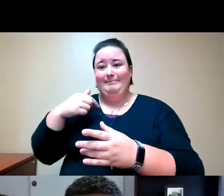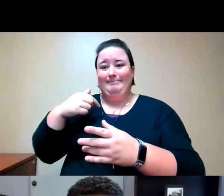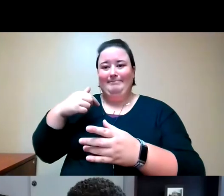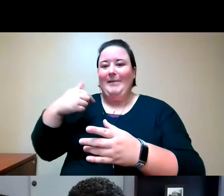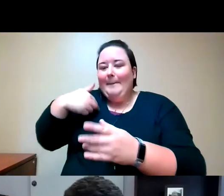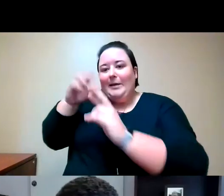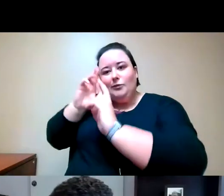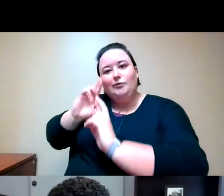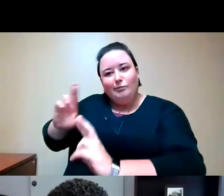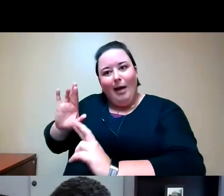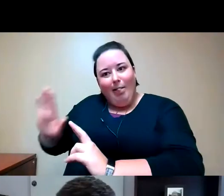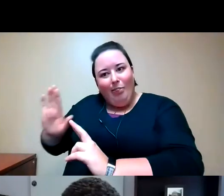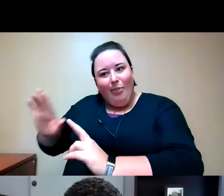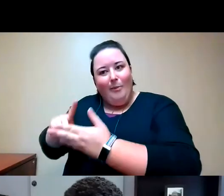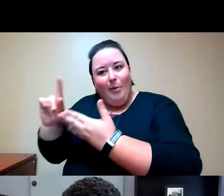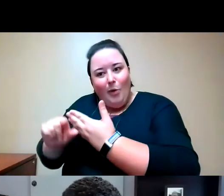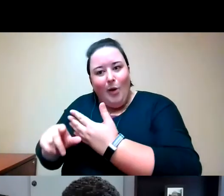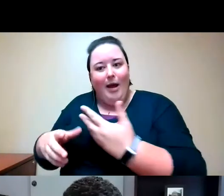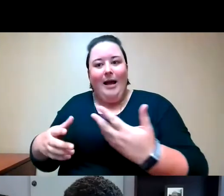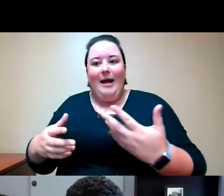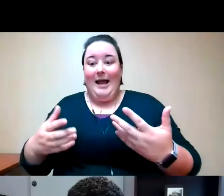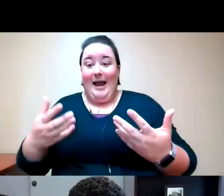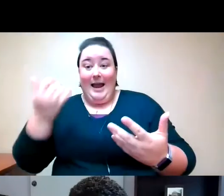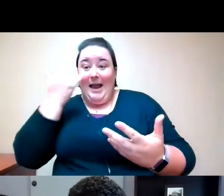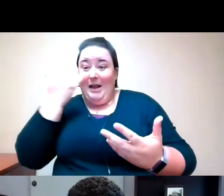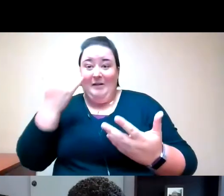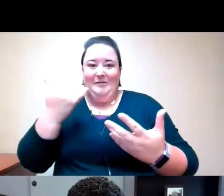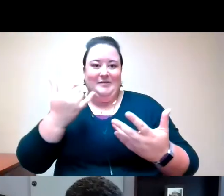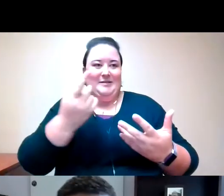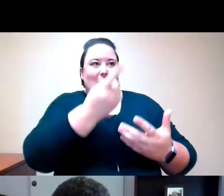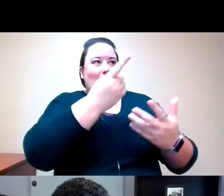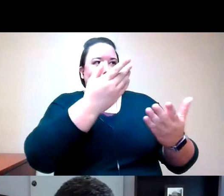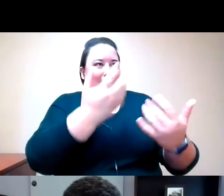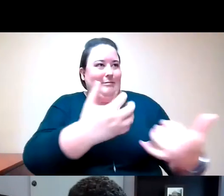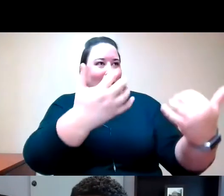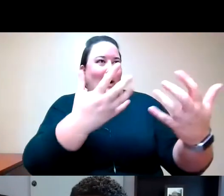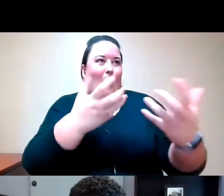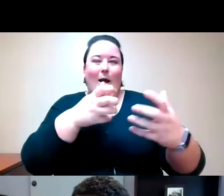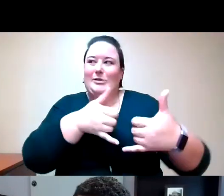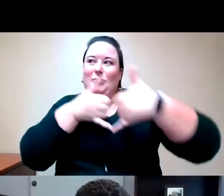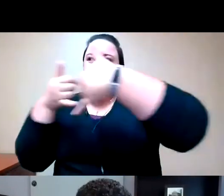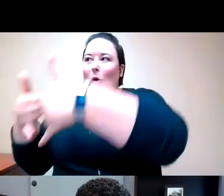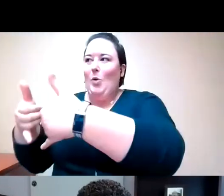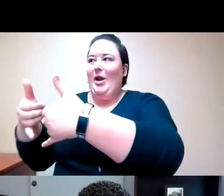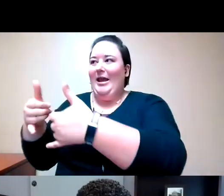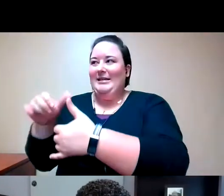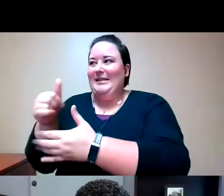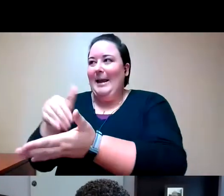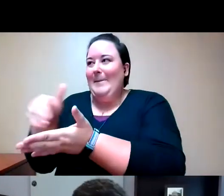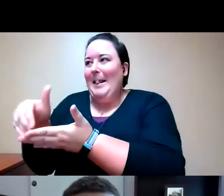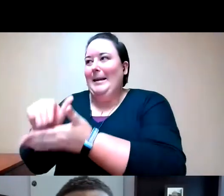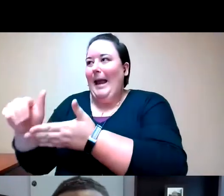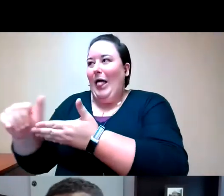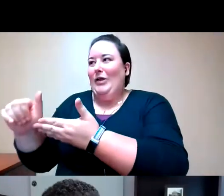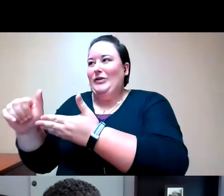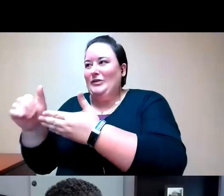of course, if someone in the audience would like to donate $10 million to our program and build a similar facility, I would not say no. But